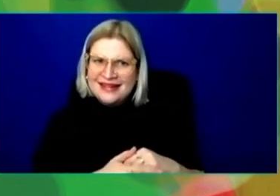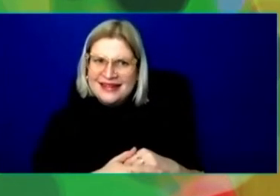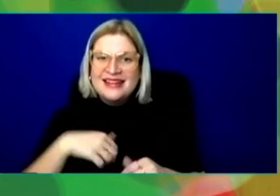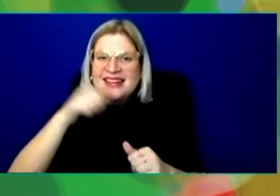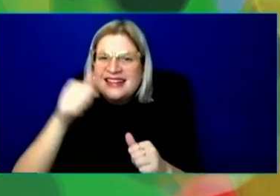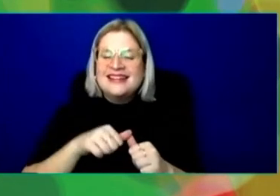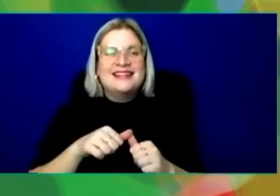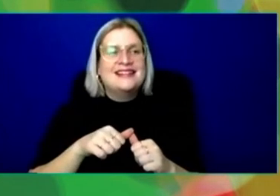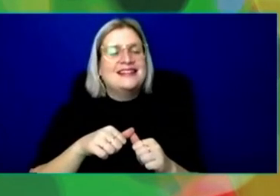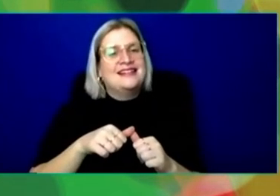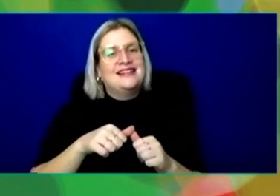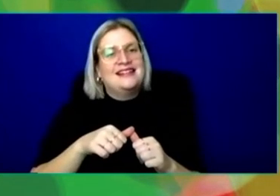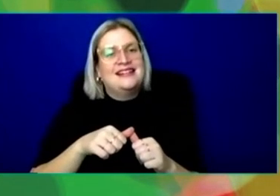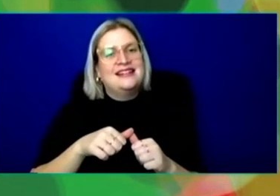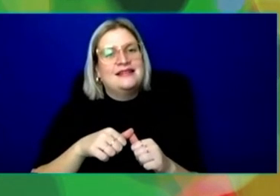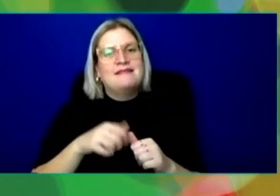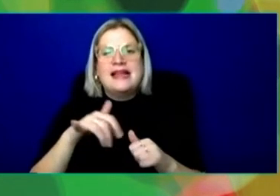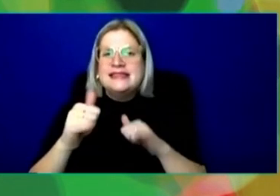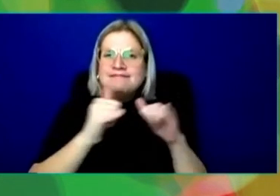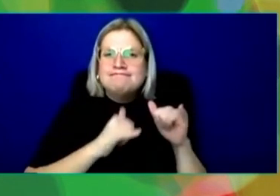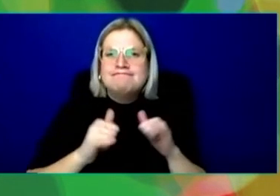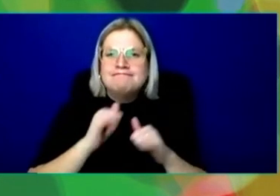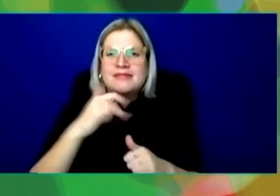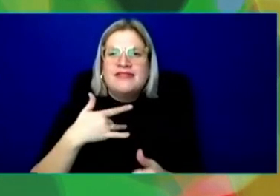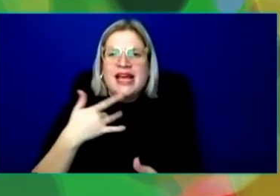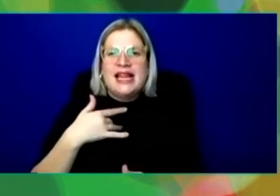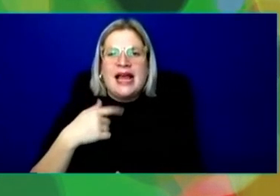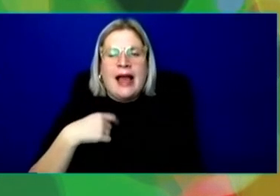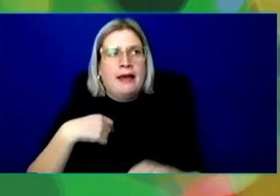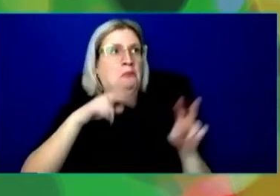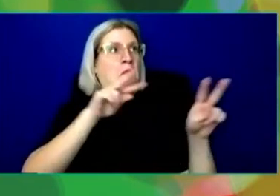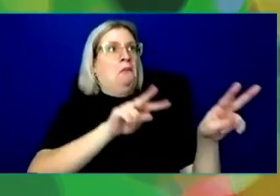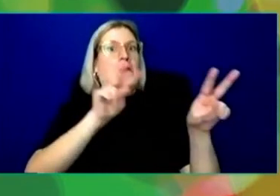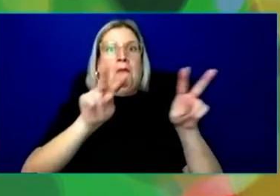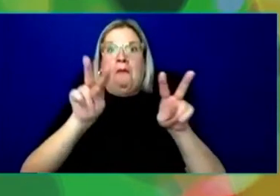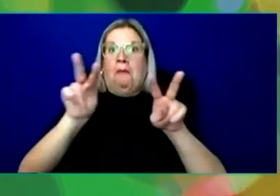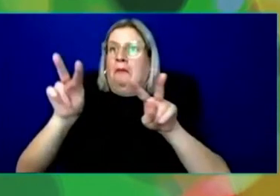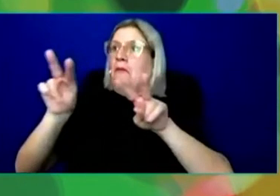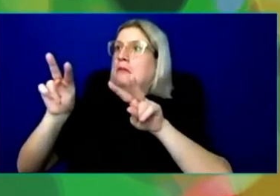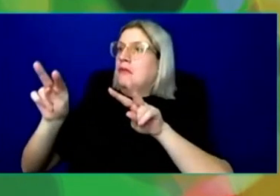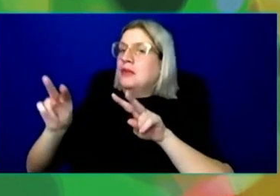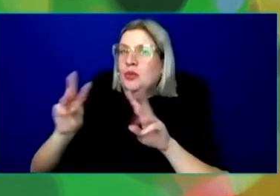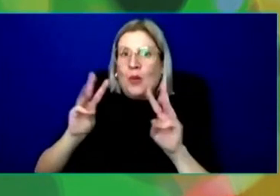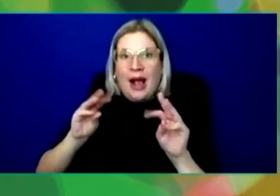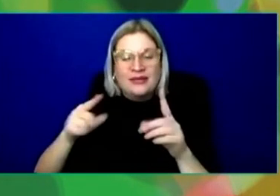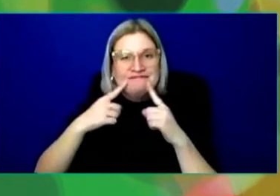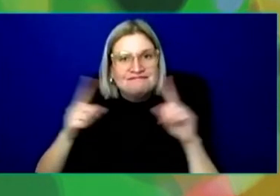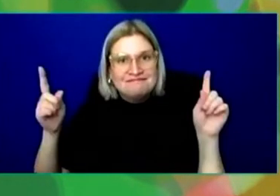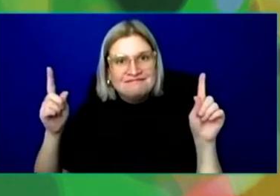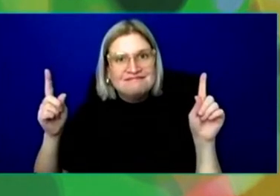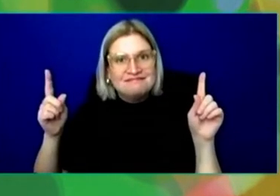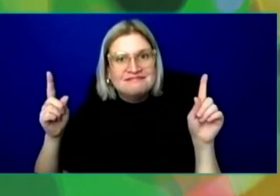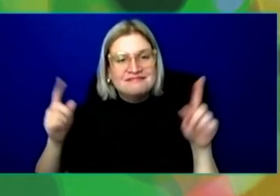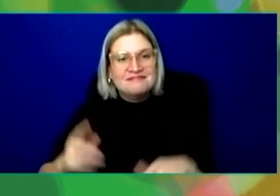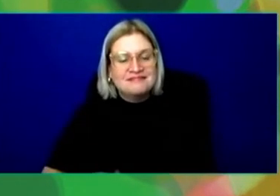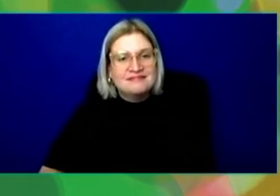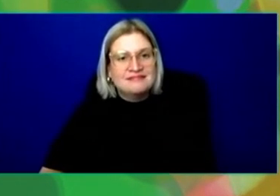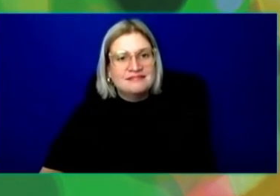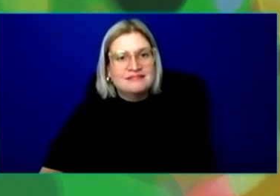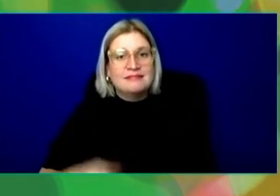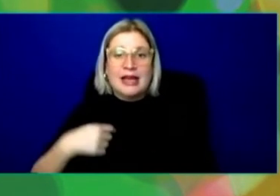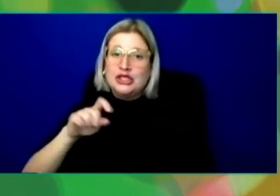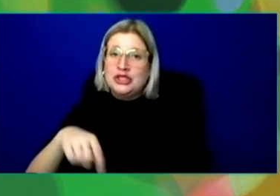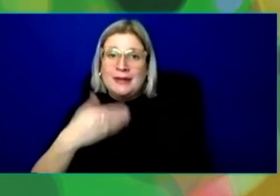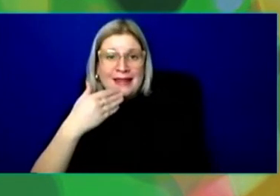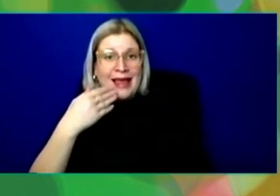like a similar feeling, Jonathan. Well, I'm looking around. I was like, this is actually working, you know. And you know, I should be thankful to you, Jonathan,